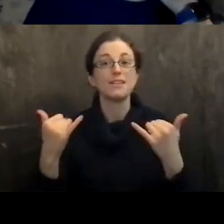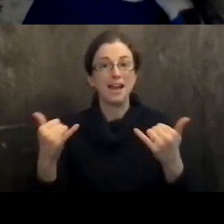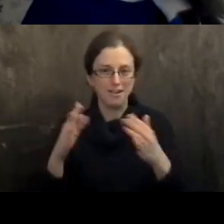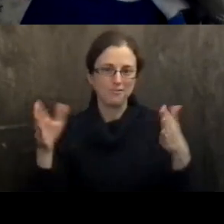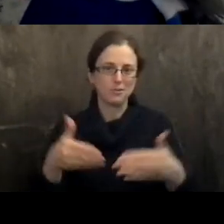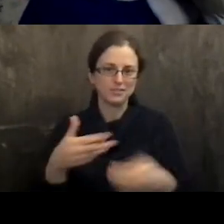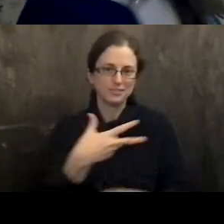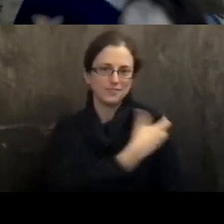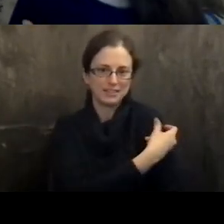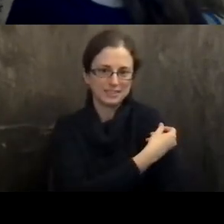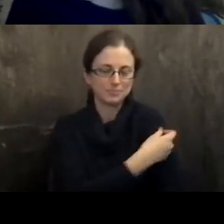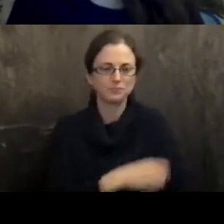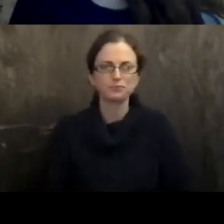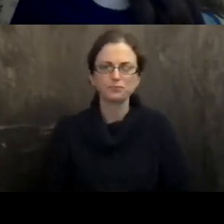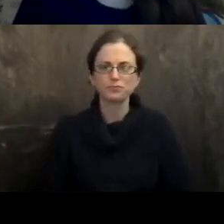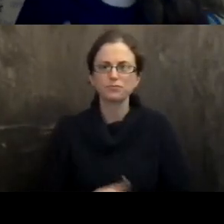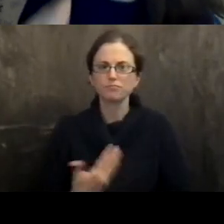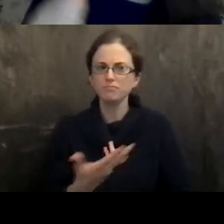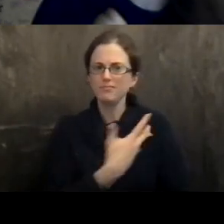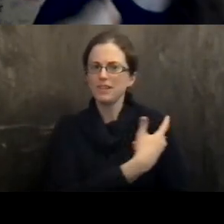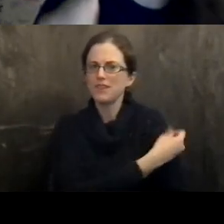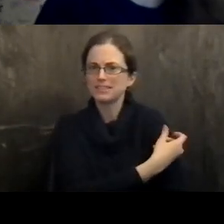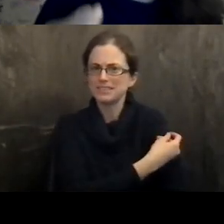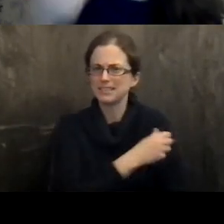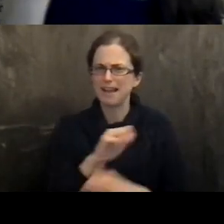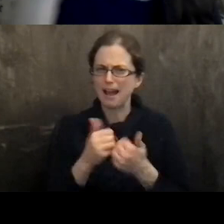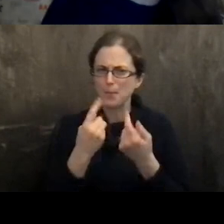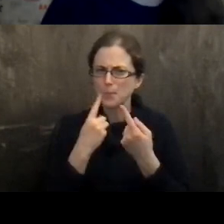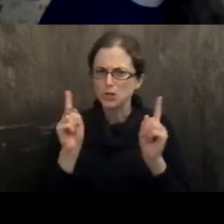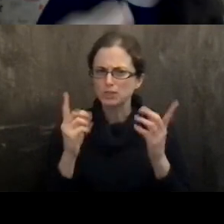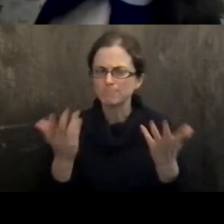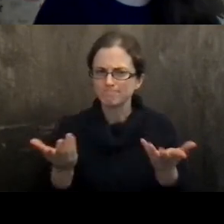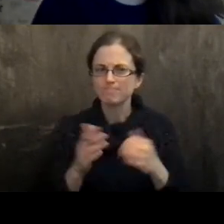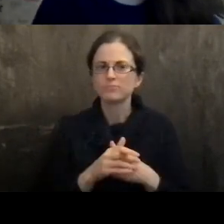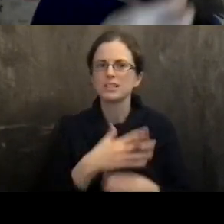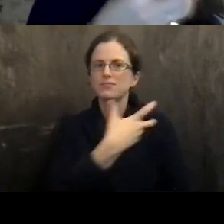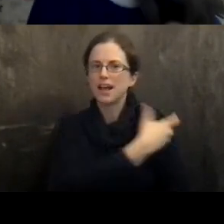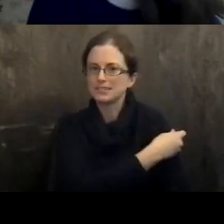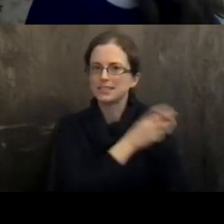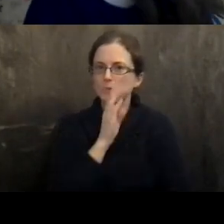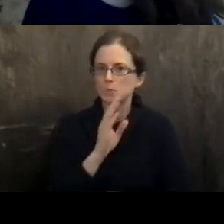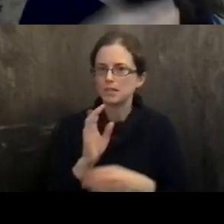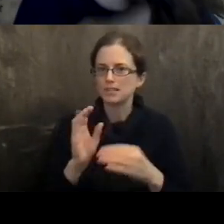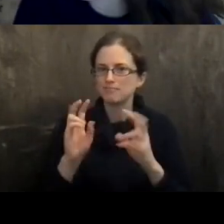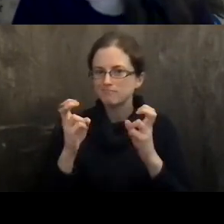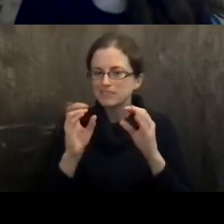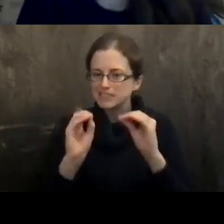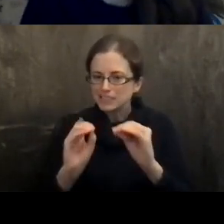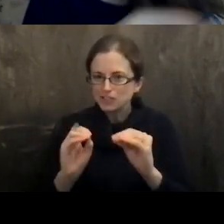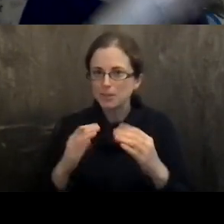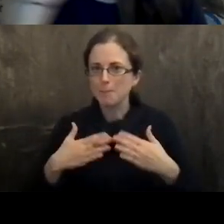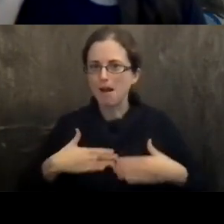defense system. What it does is it teaches the body to recognize a germ, a virus, or a